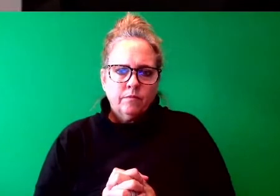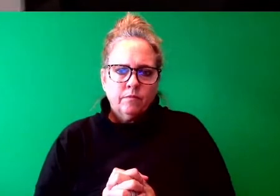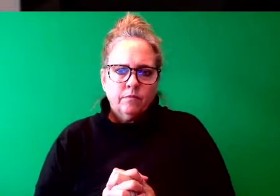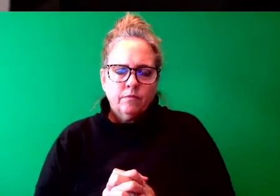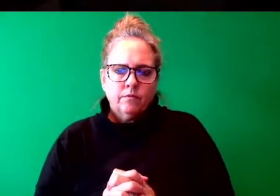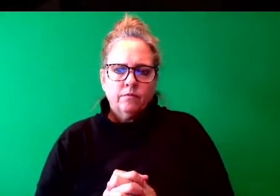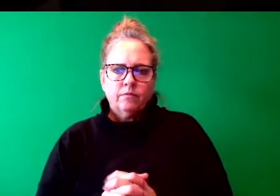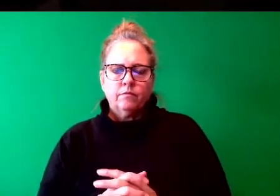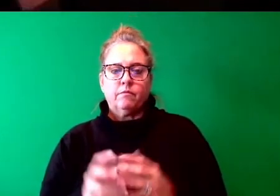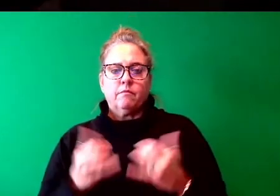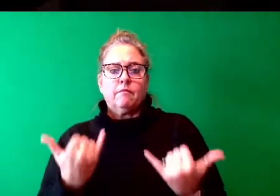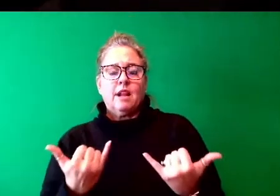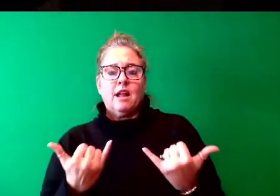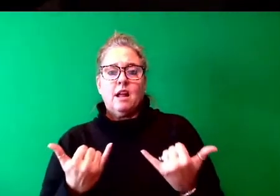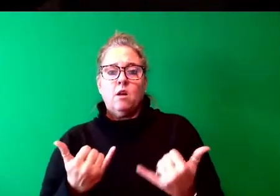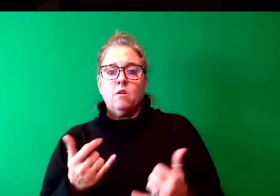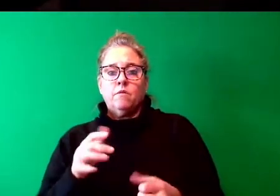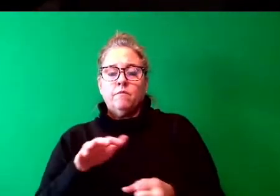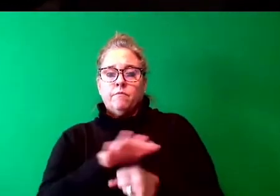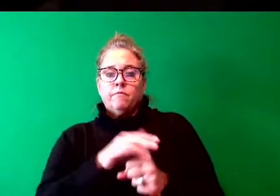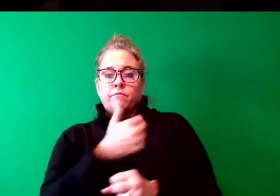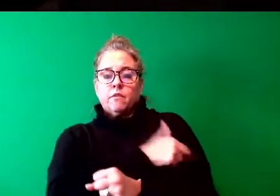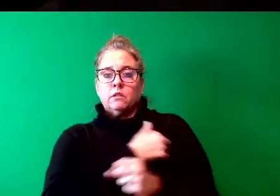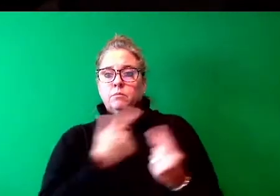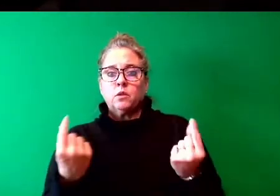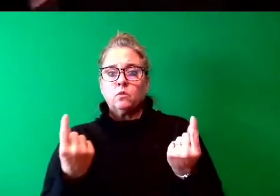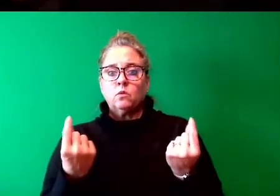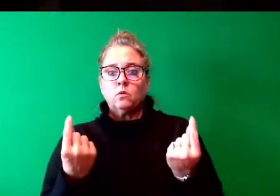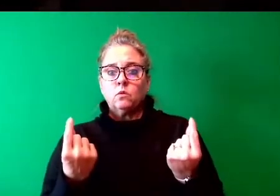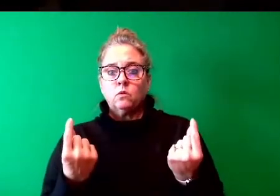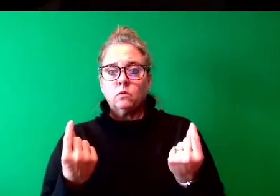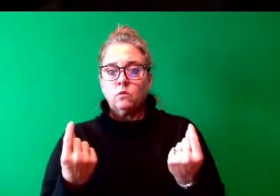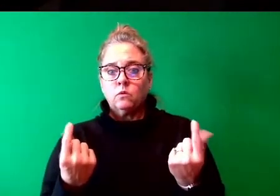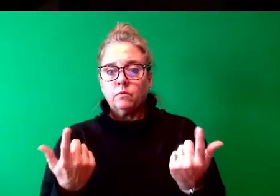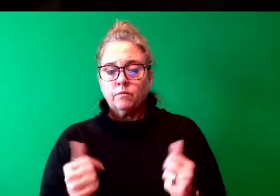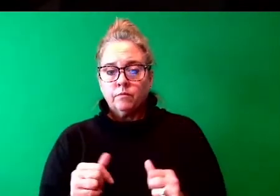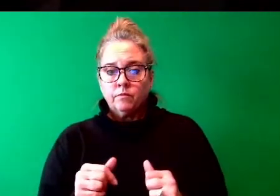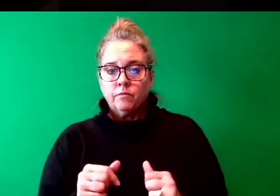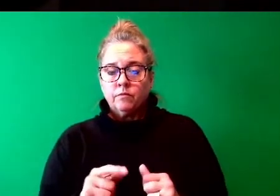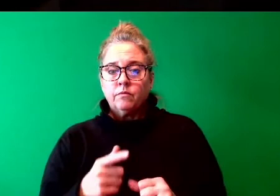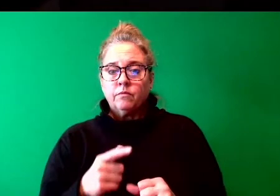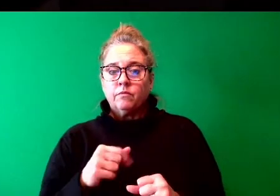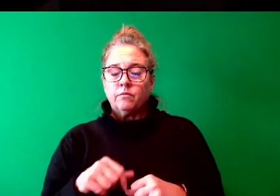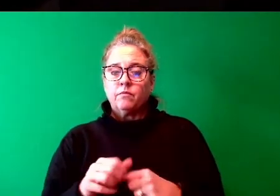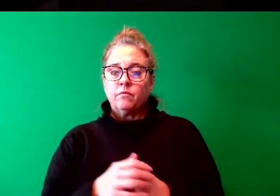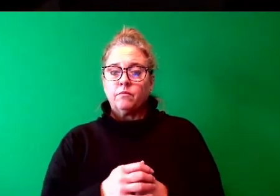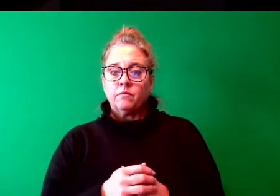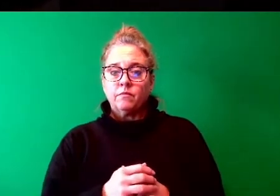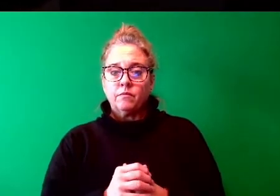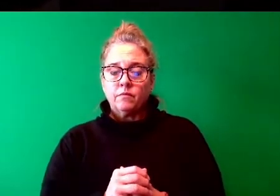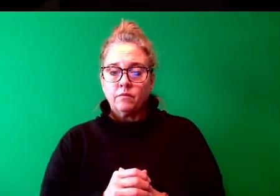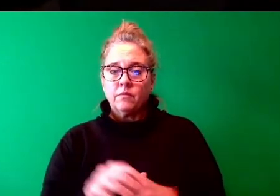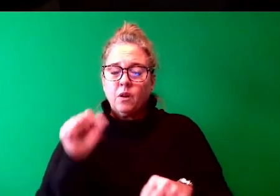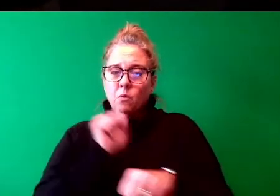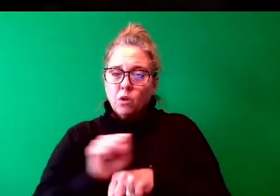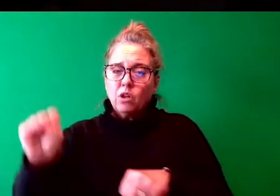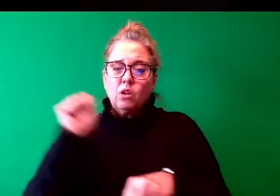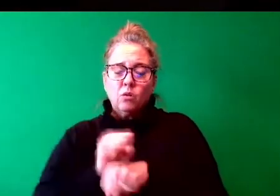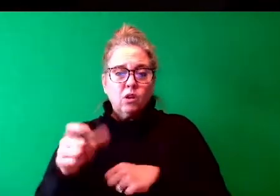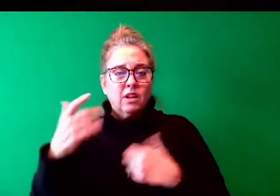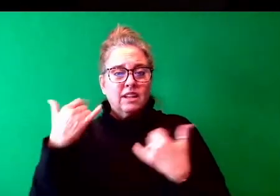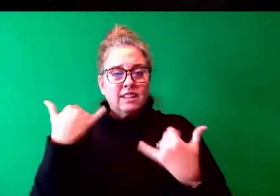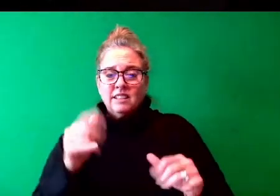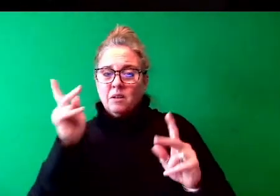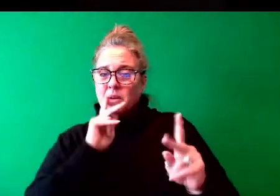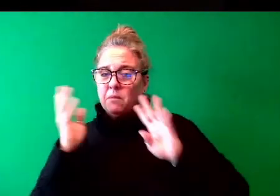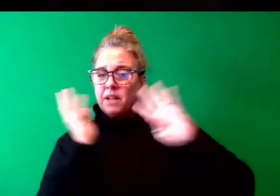So what is the local hospital doing in response to this? They wanted you to be really aware that they are working to optimize capacity. They are